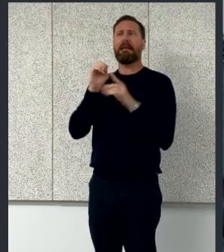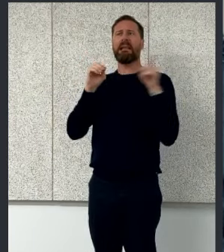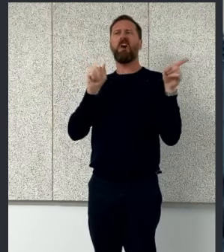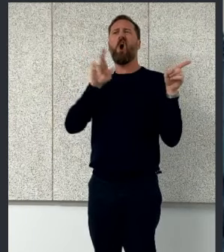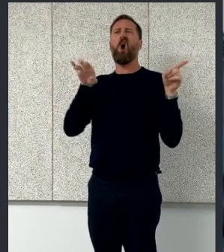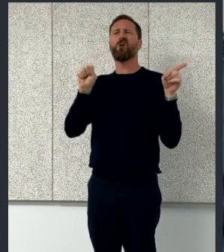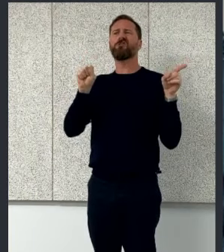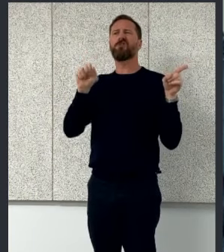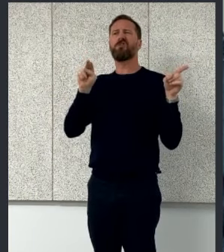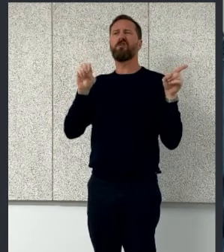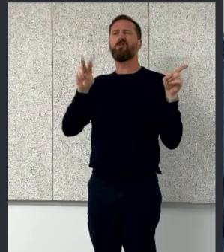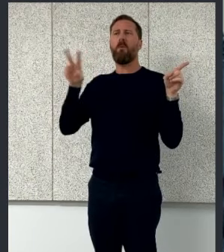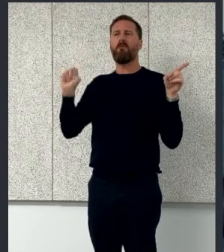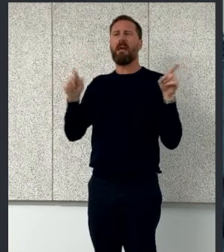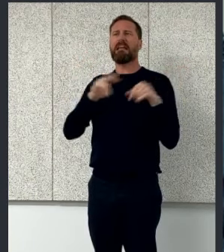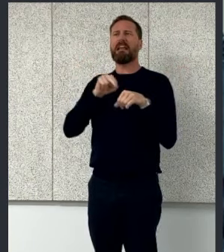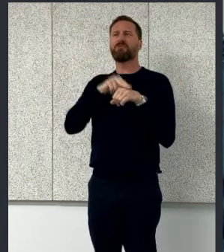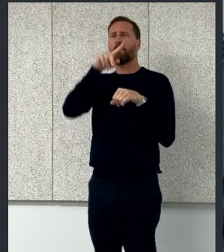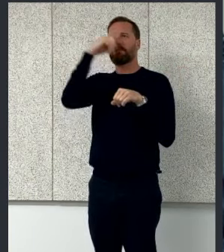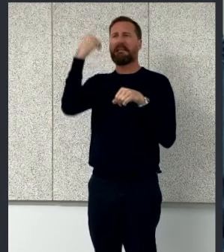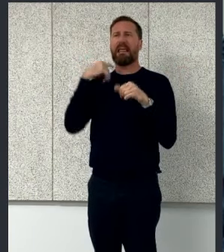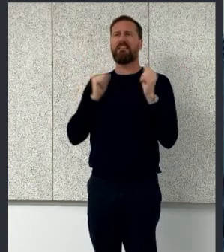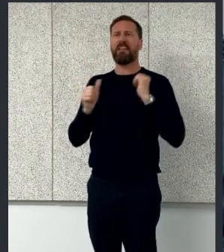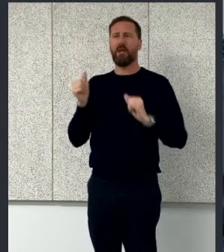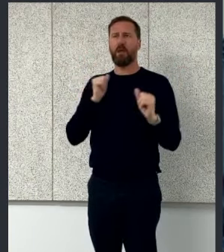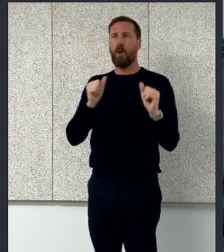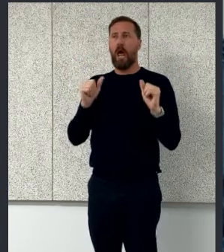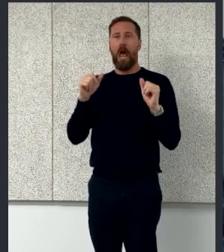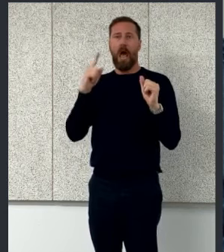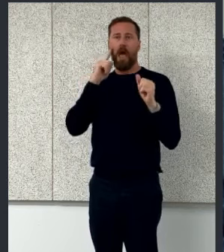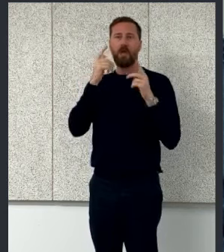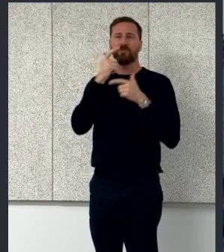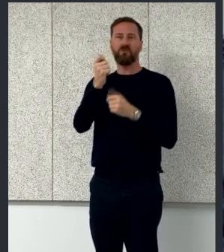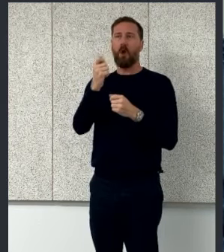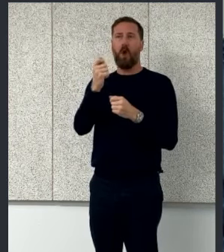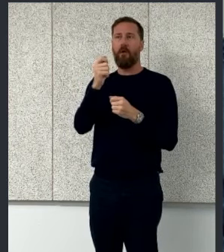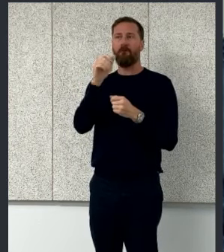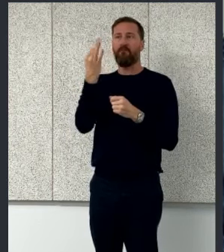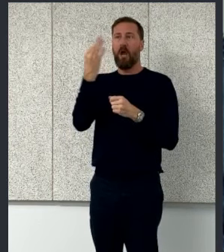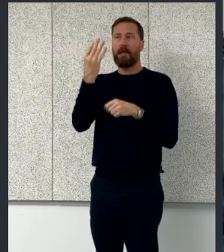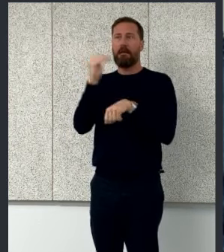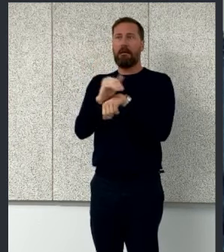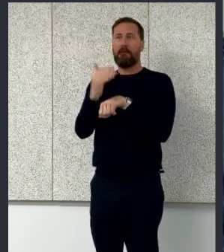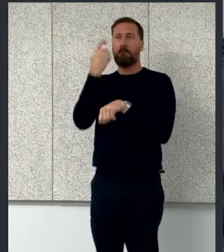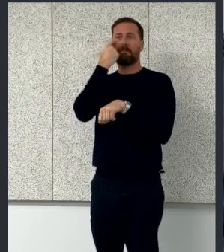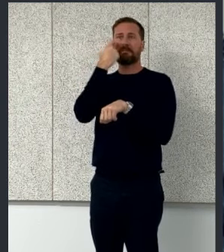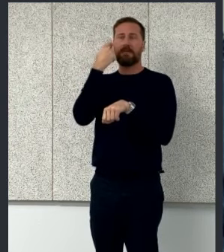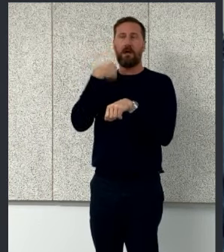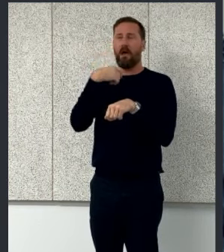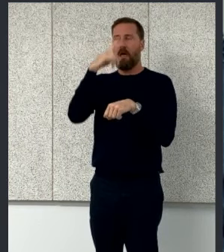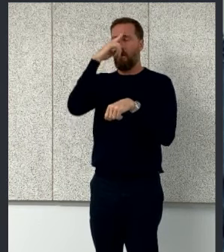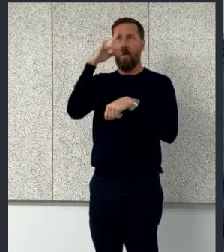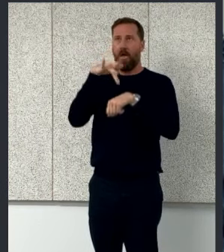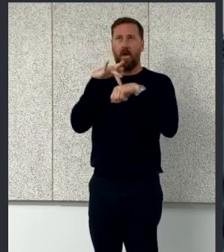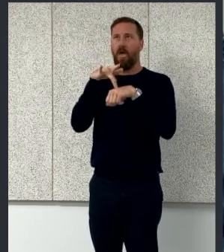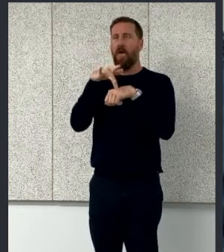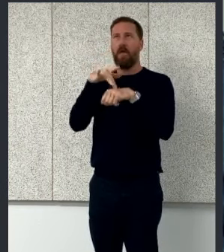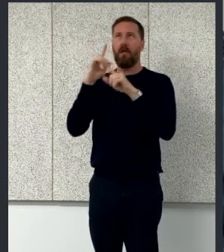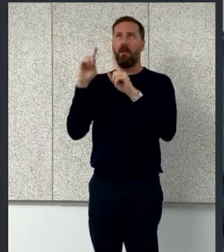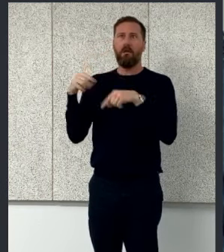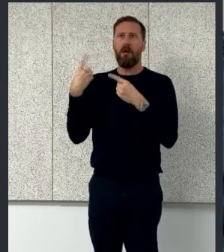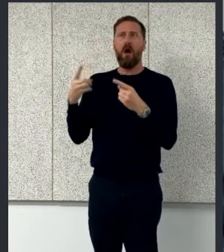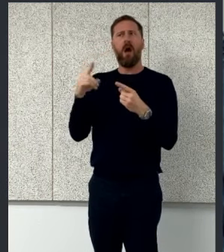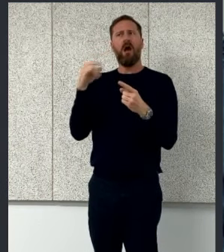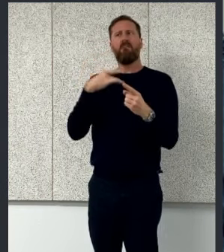saw it on Friday night, and I've been thinking about nothing else since. It's a beautiful reimagining of what church